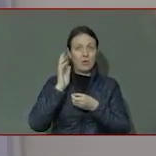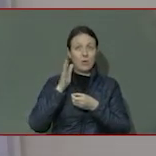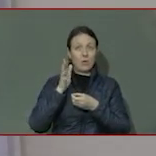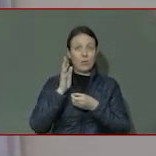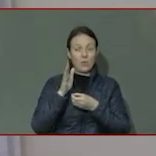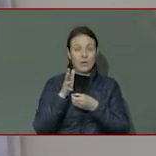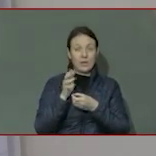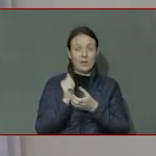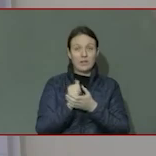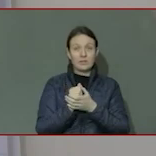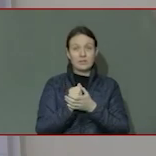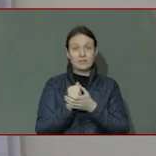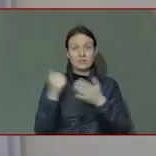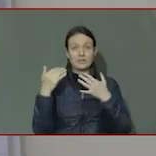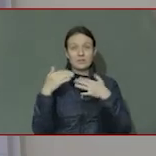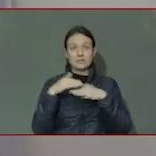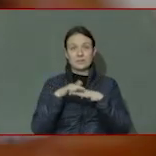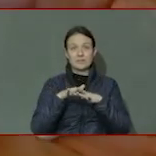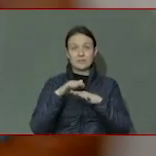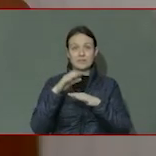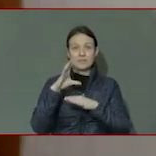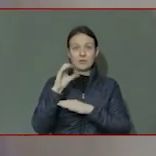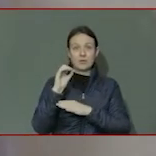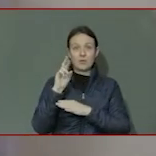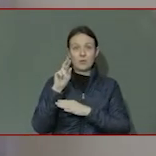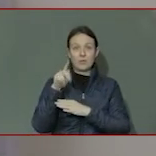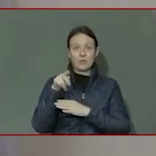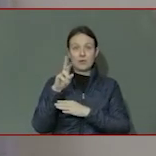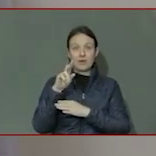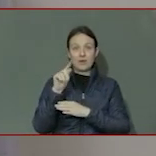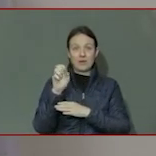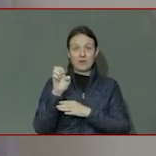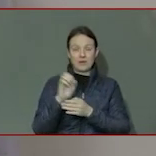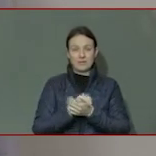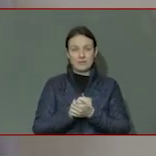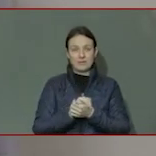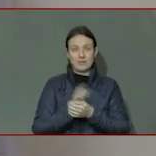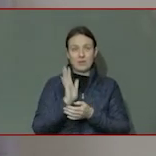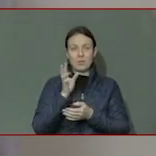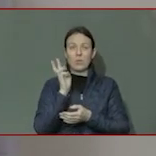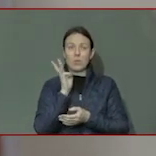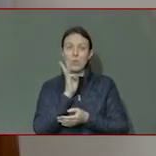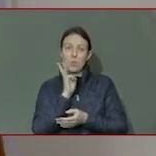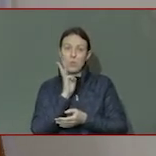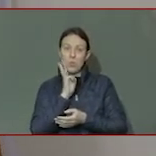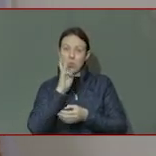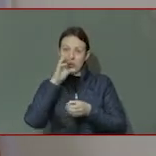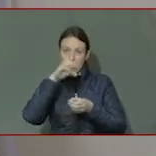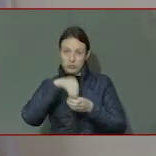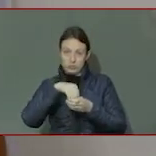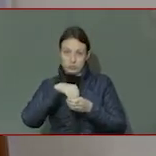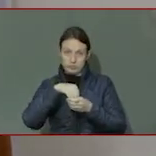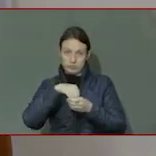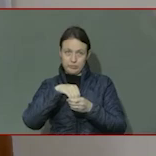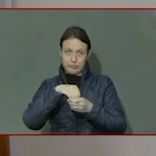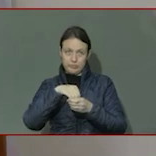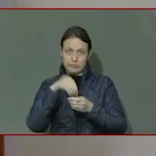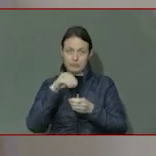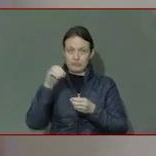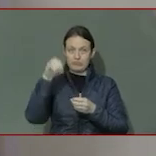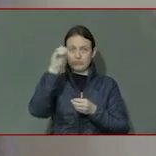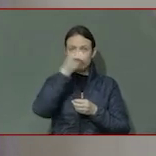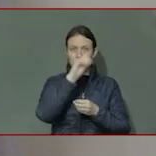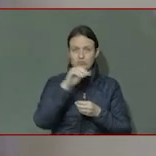filtrate. Now, this filtrate will contain water mostly. So I can color this whole section